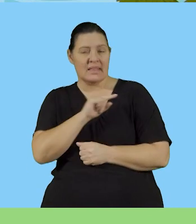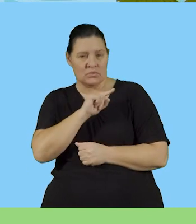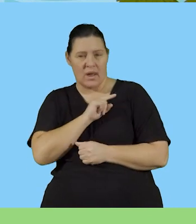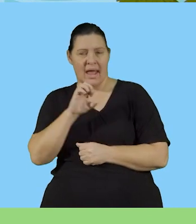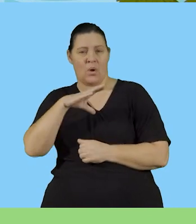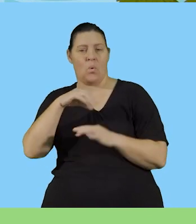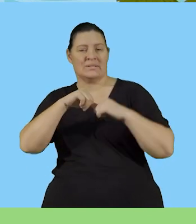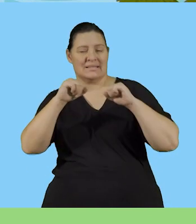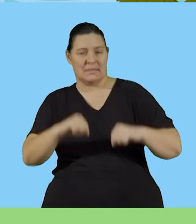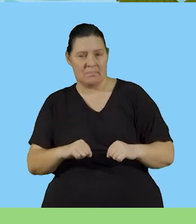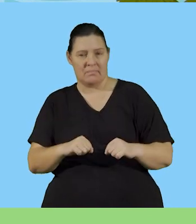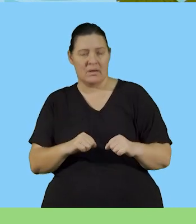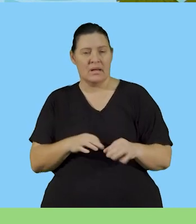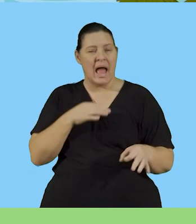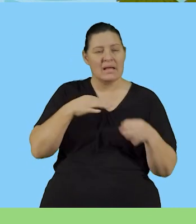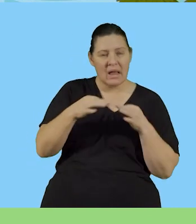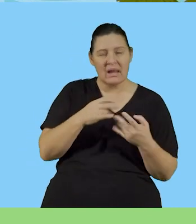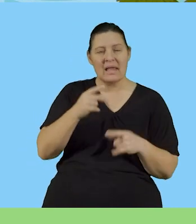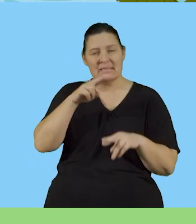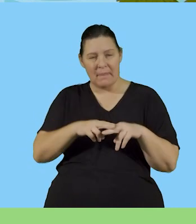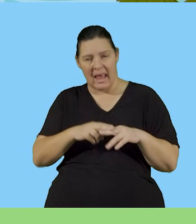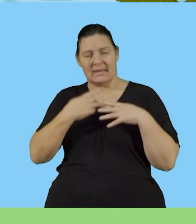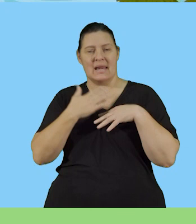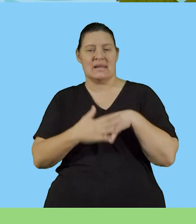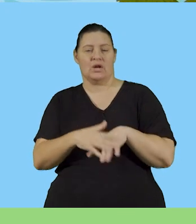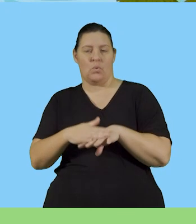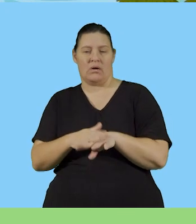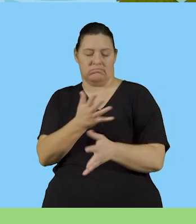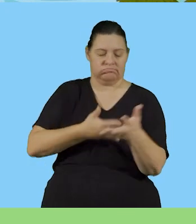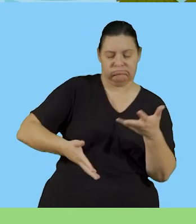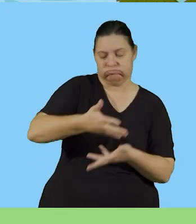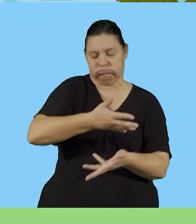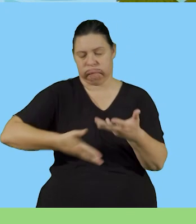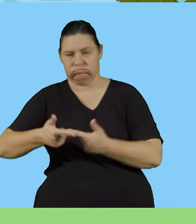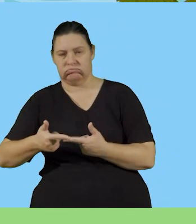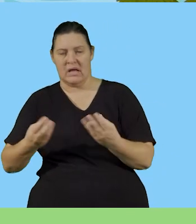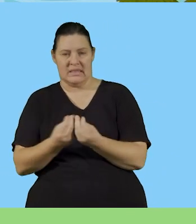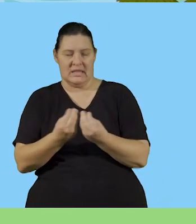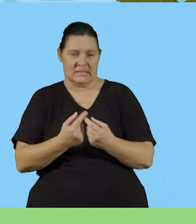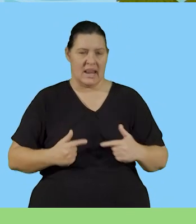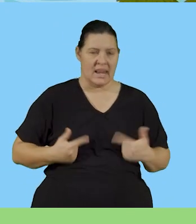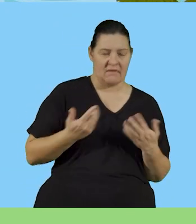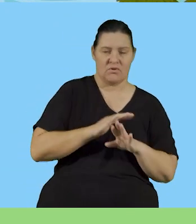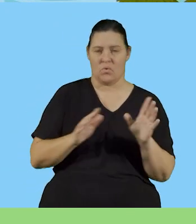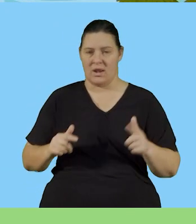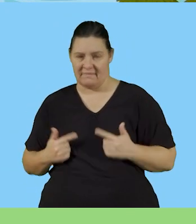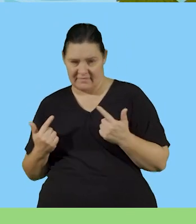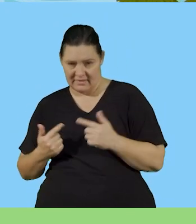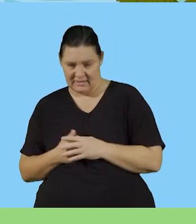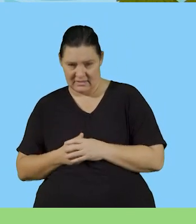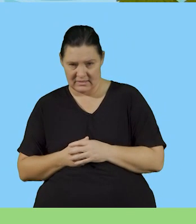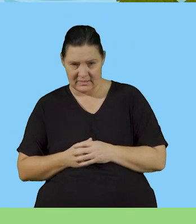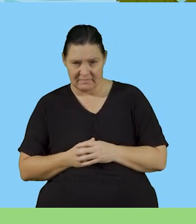therefore, ecosystems are defined by the network of interactions among the organisms and between